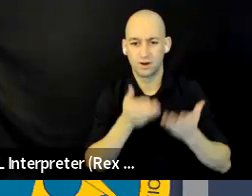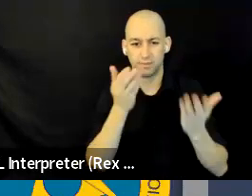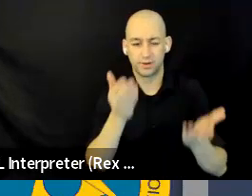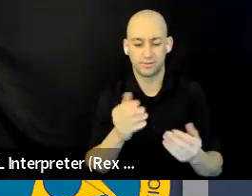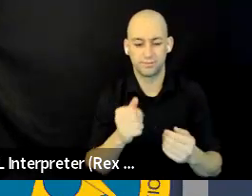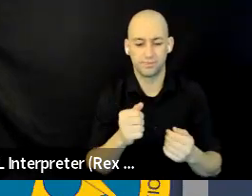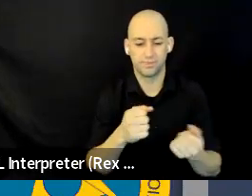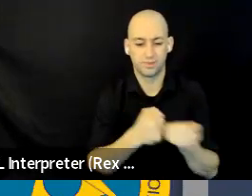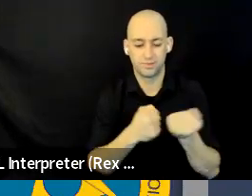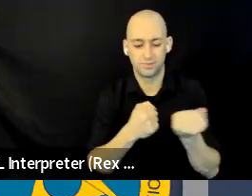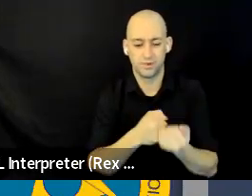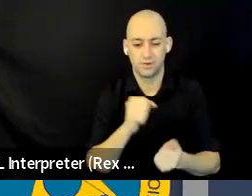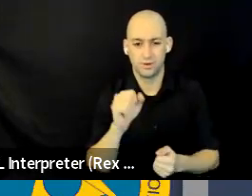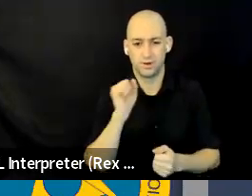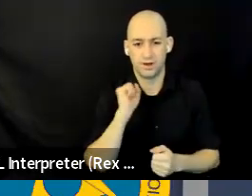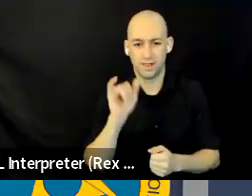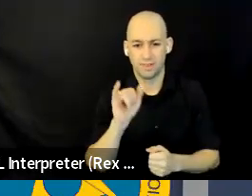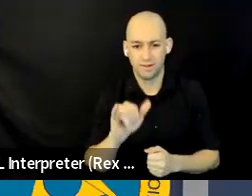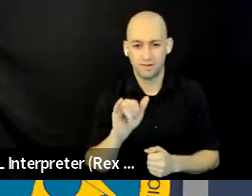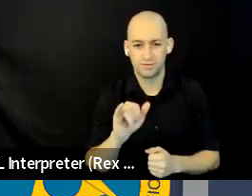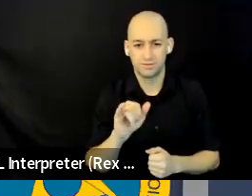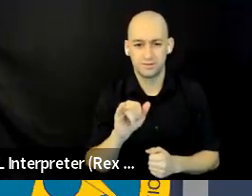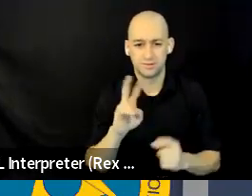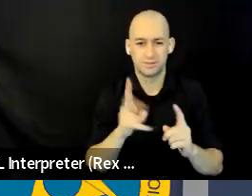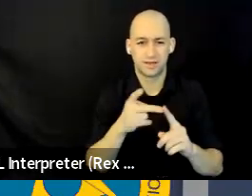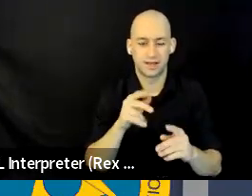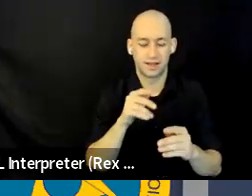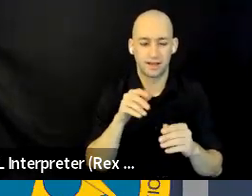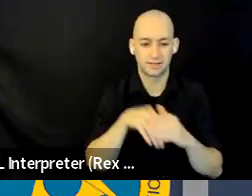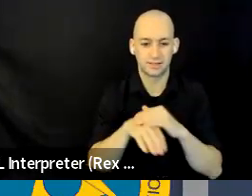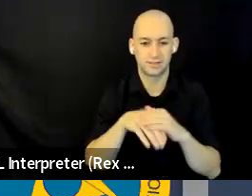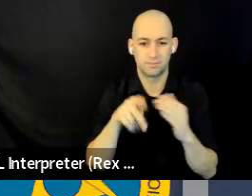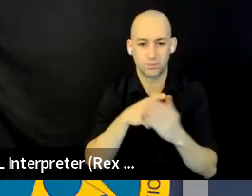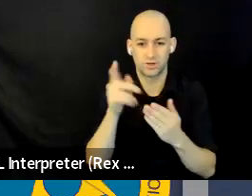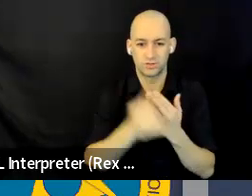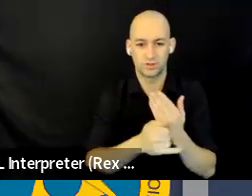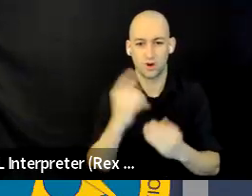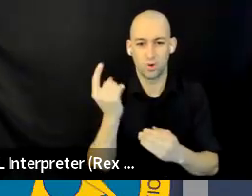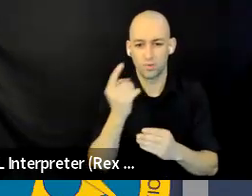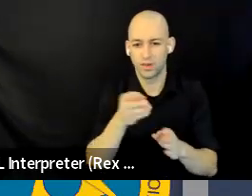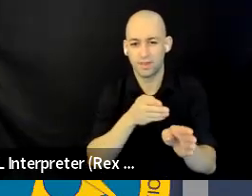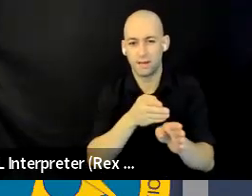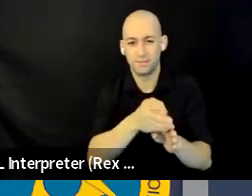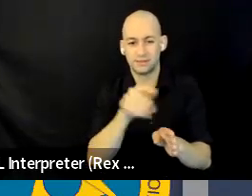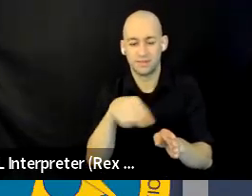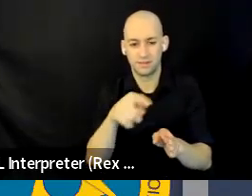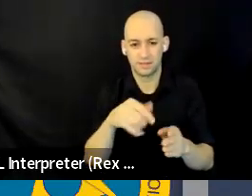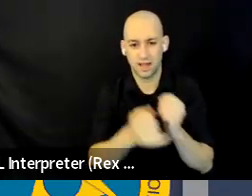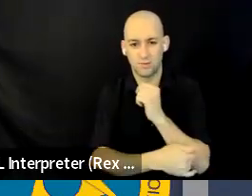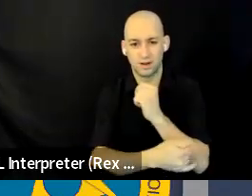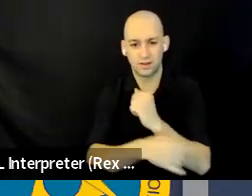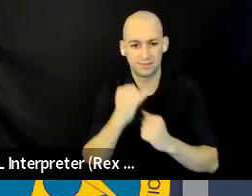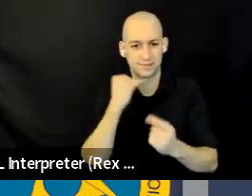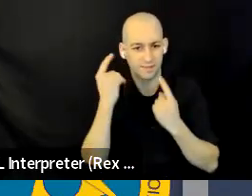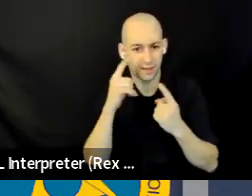the County of Mendocino's Brook Trails Second Access Project. The only alignments that the county is considering for this 2-mile-long